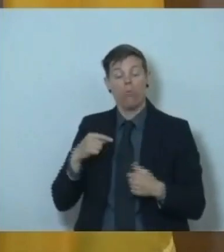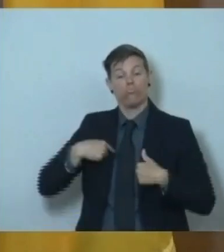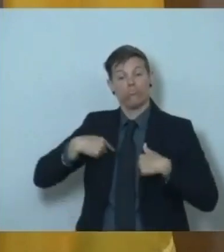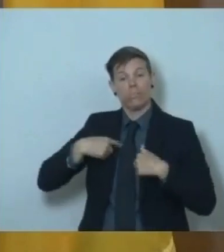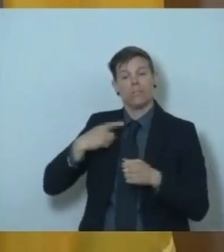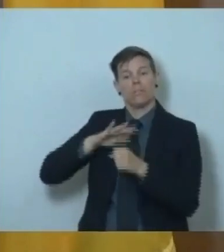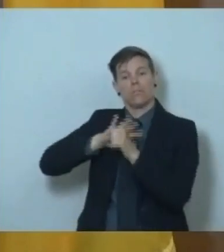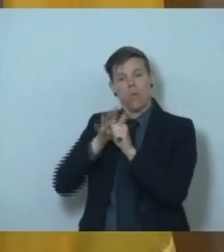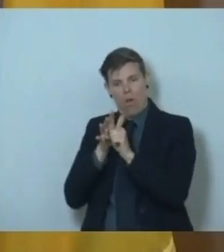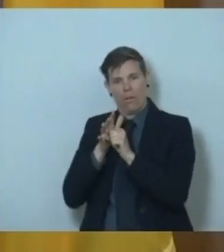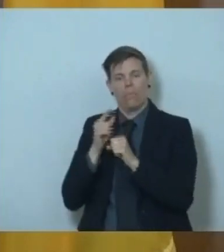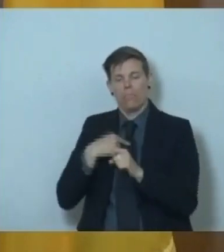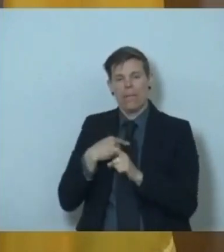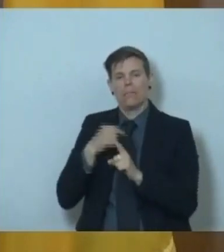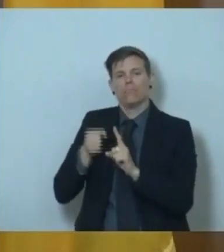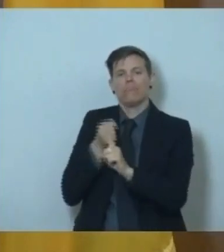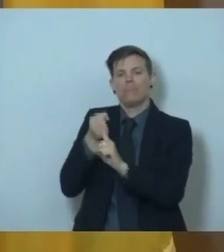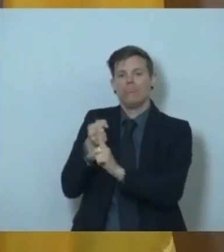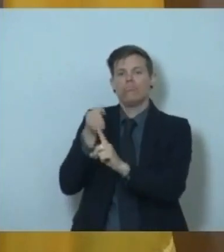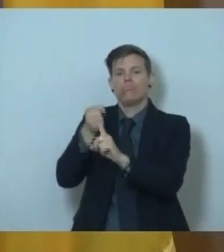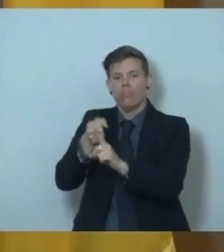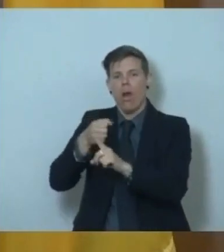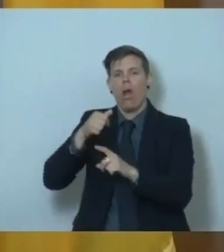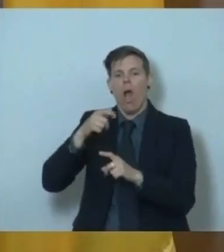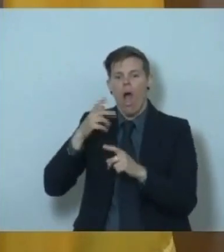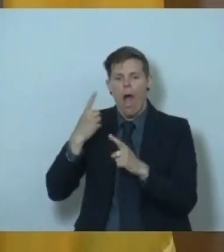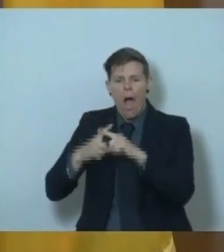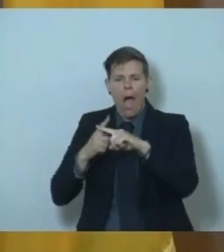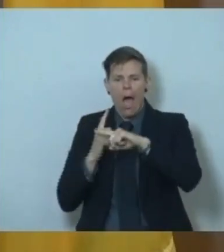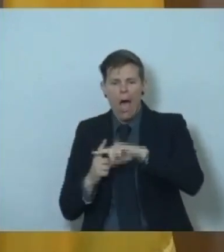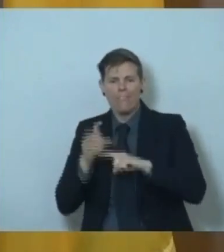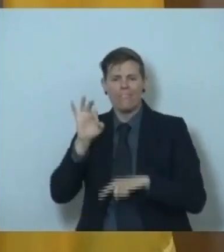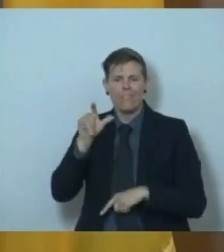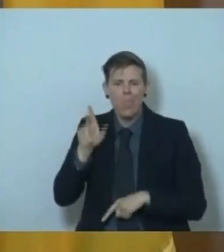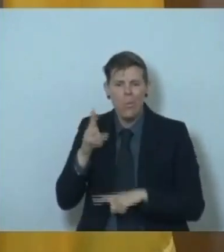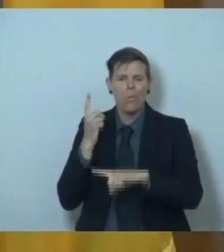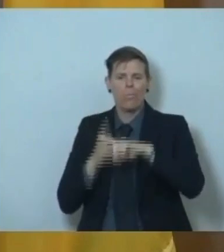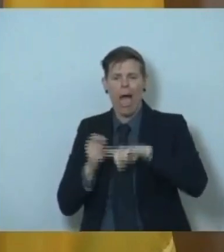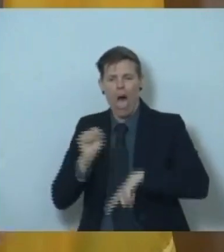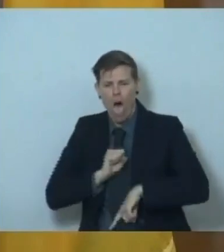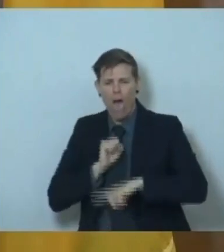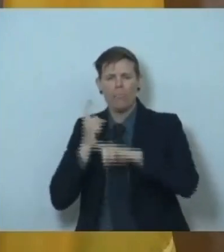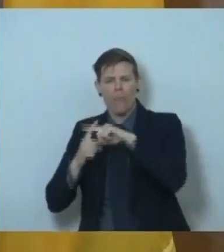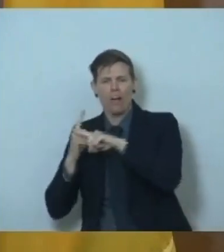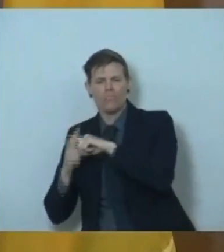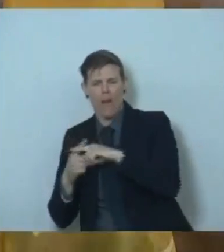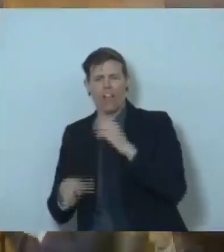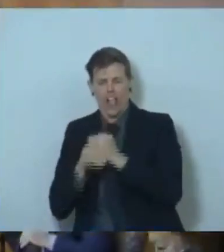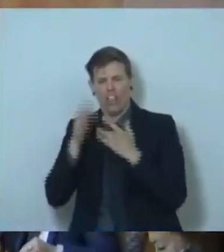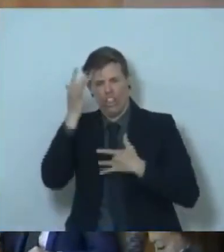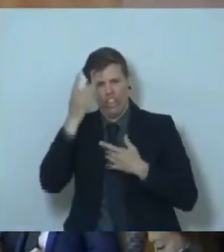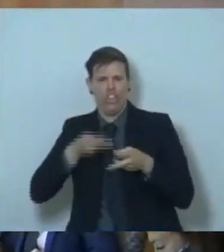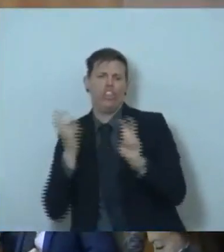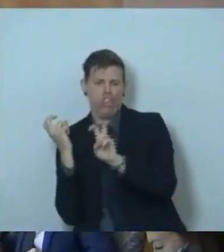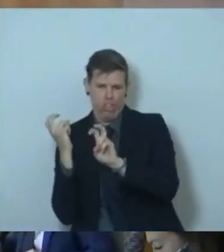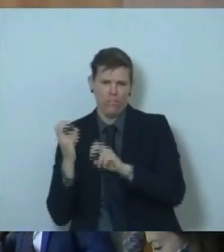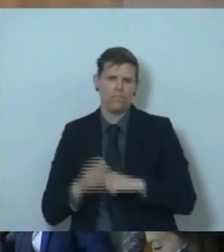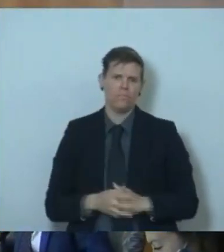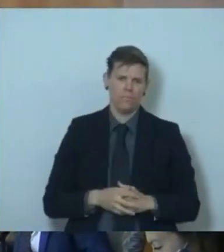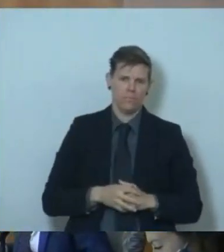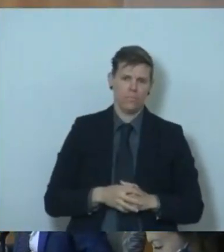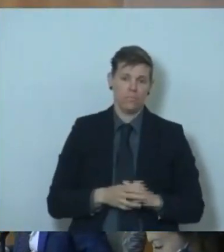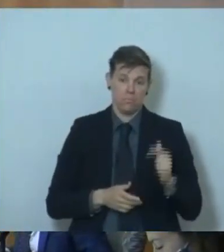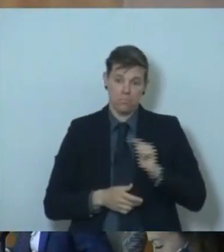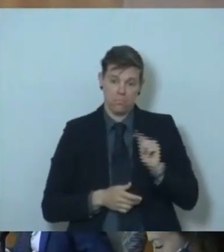sure about that. And Doctor, did you find that? Okay, so I'm going to go to you and then we'll come back. There was a death of a woman in